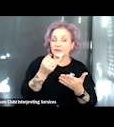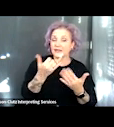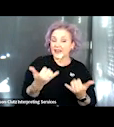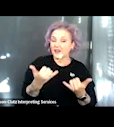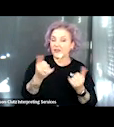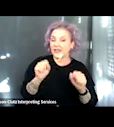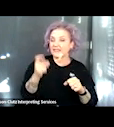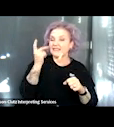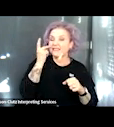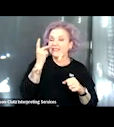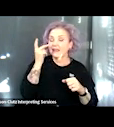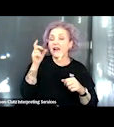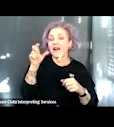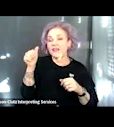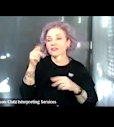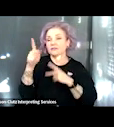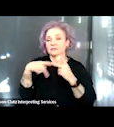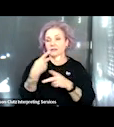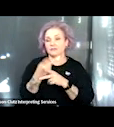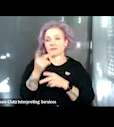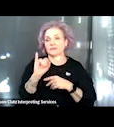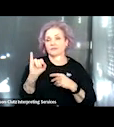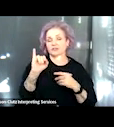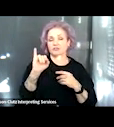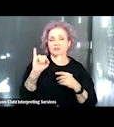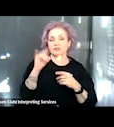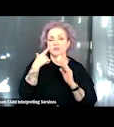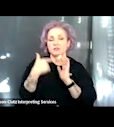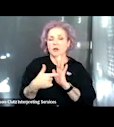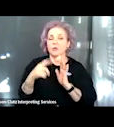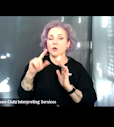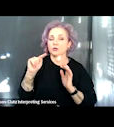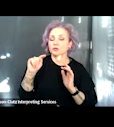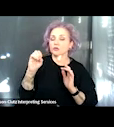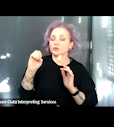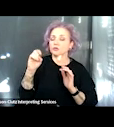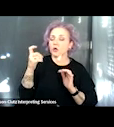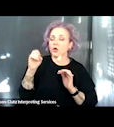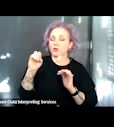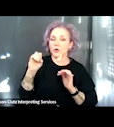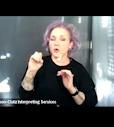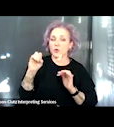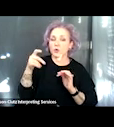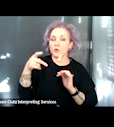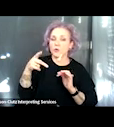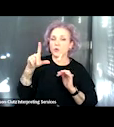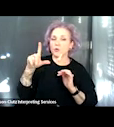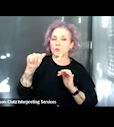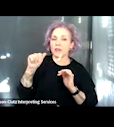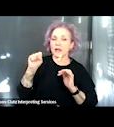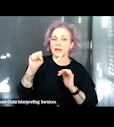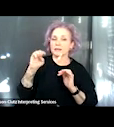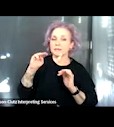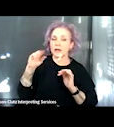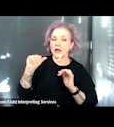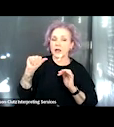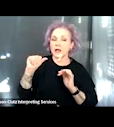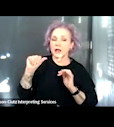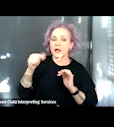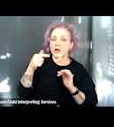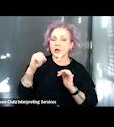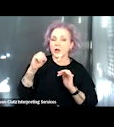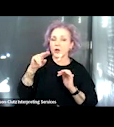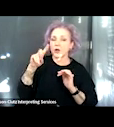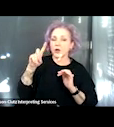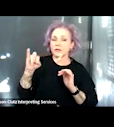again, they showed an association with offspring, the risk of them developing schizophrenia. And finally, the